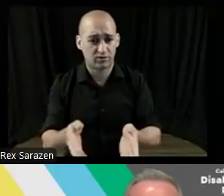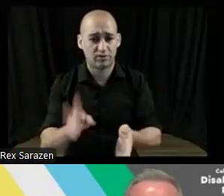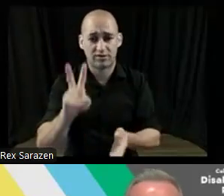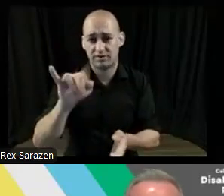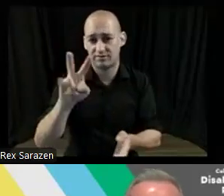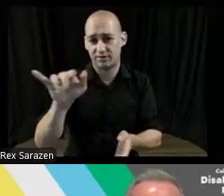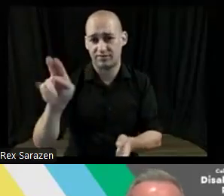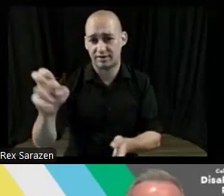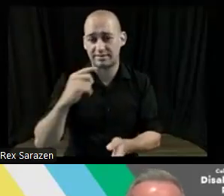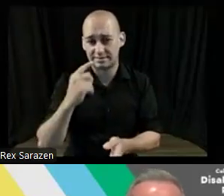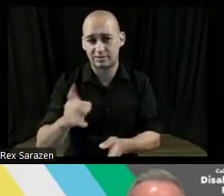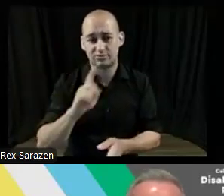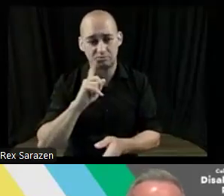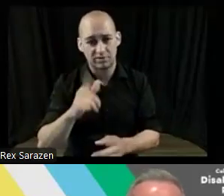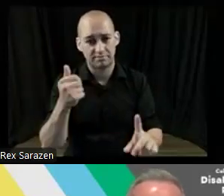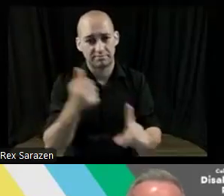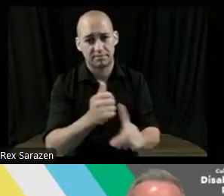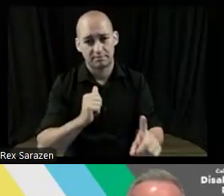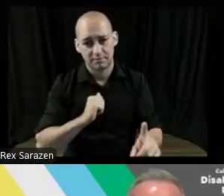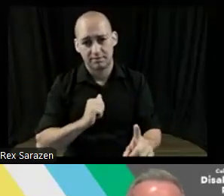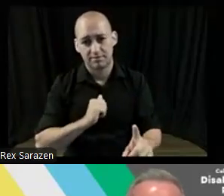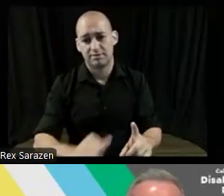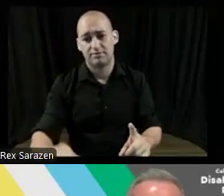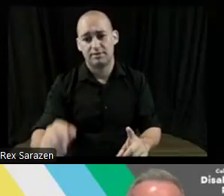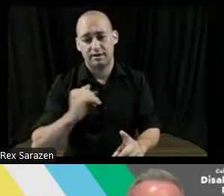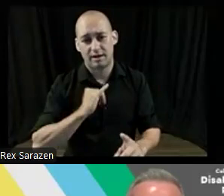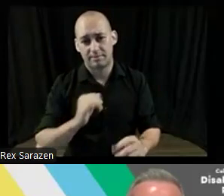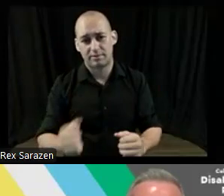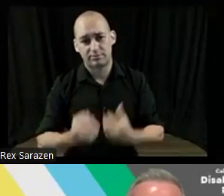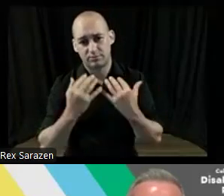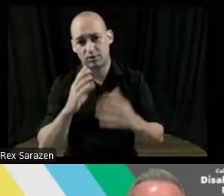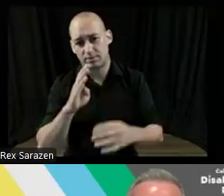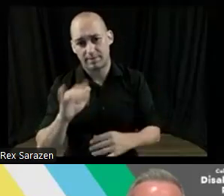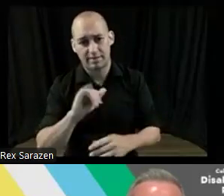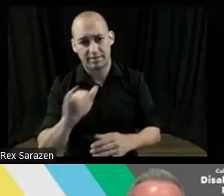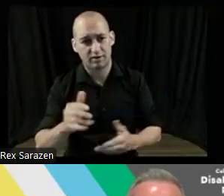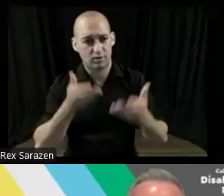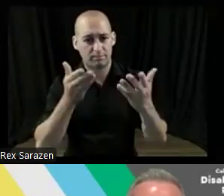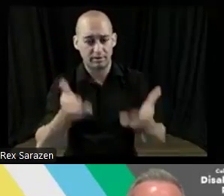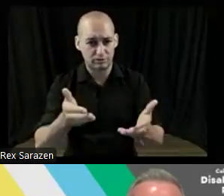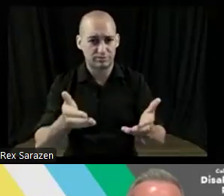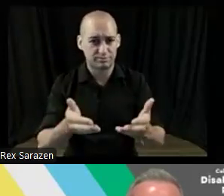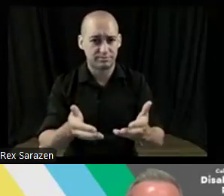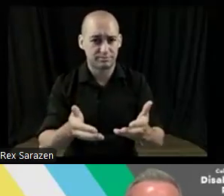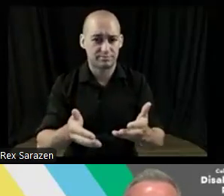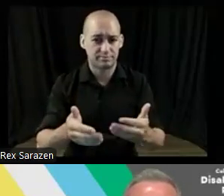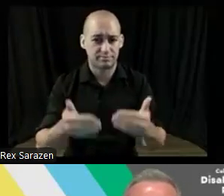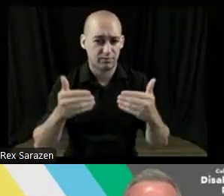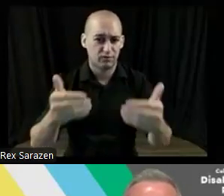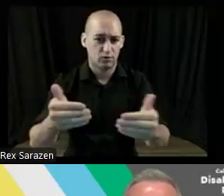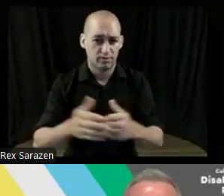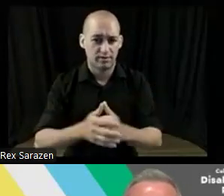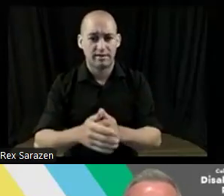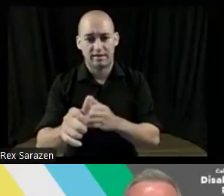resonated. And I'm really excited by the recommendations that are being put forward, because legal services will always have more